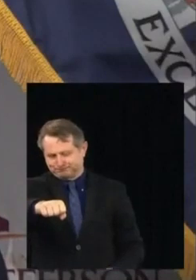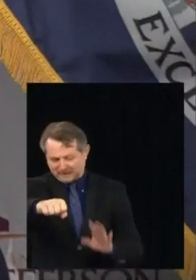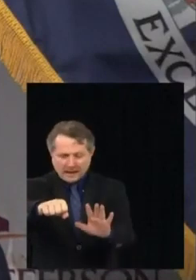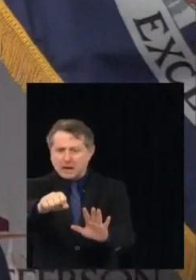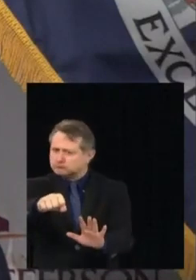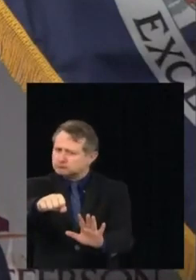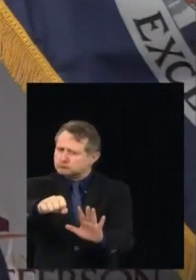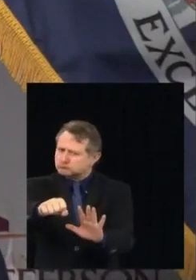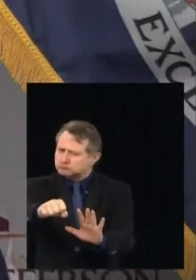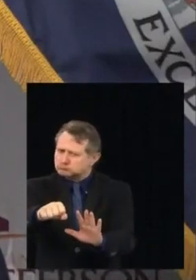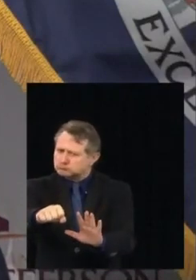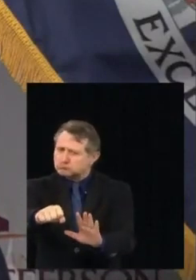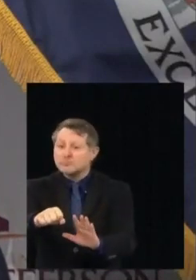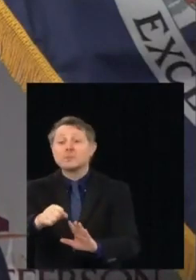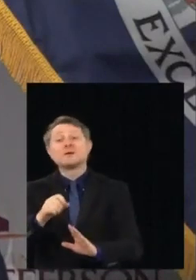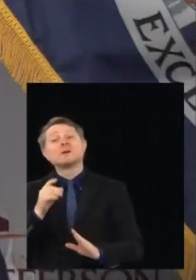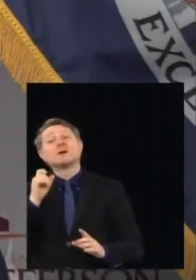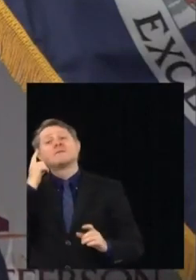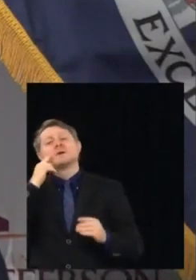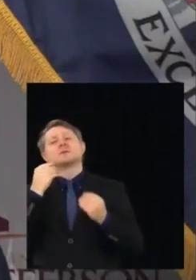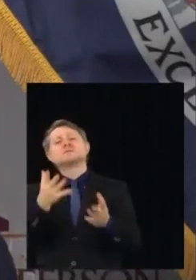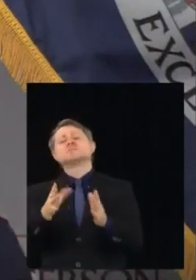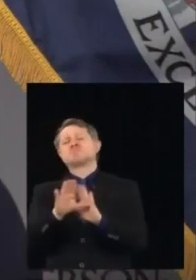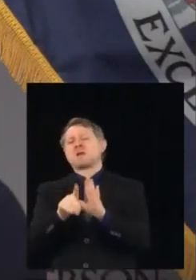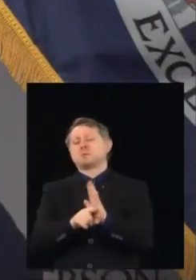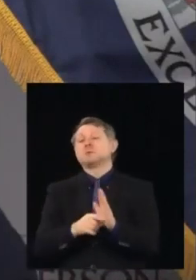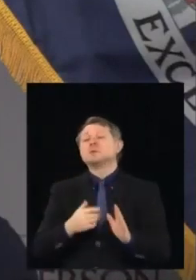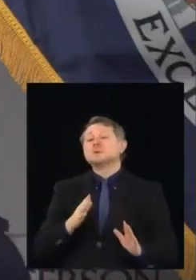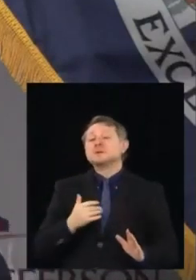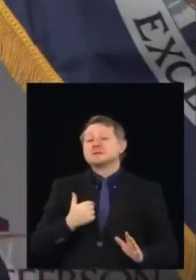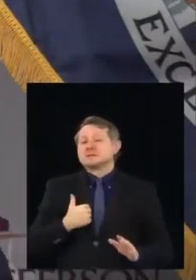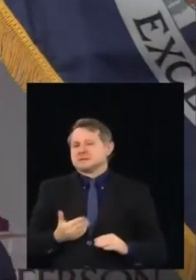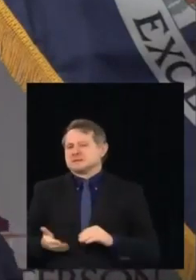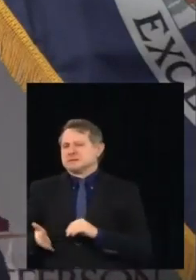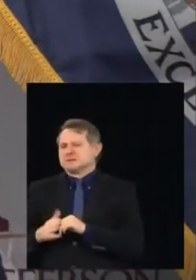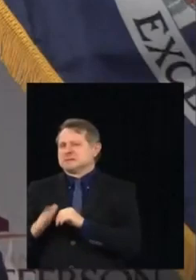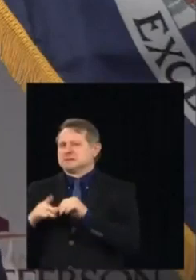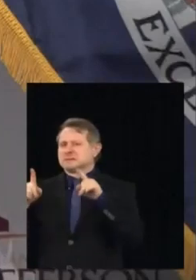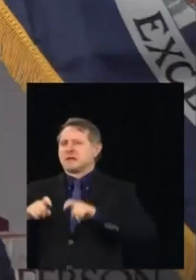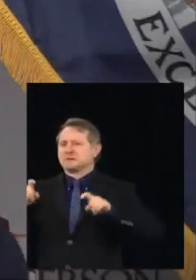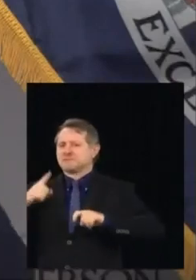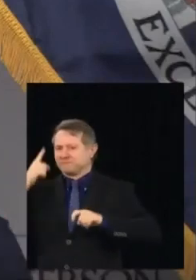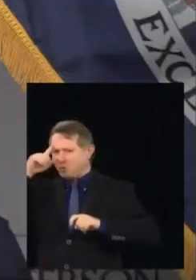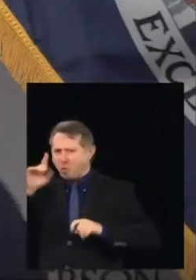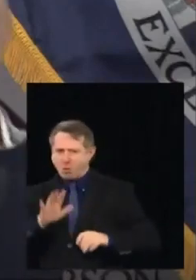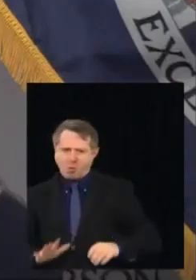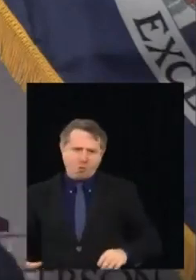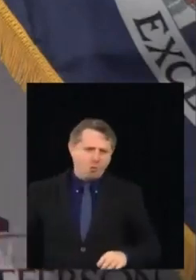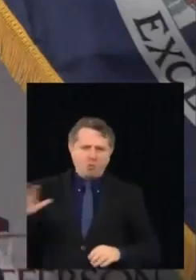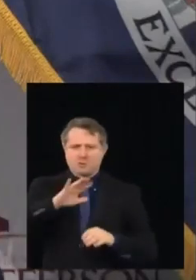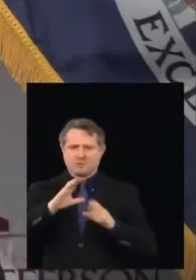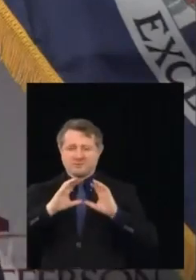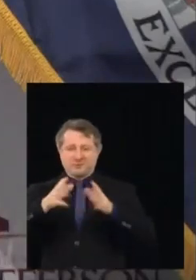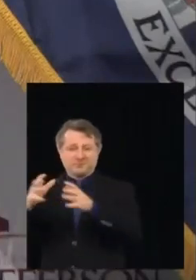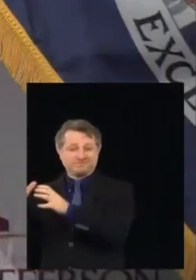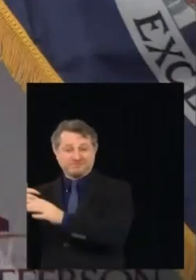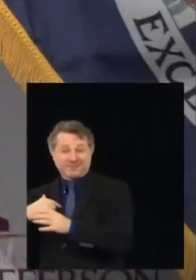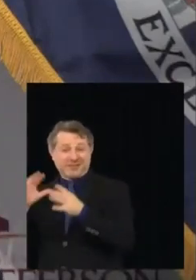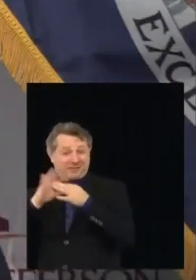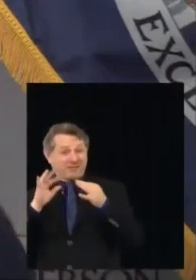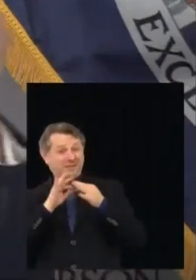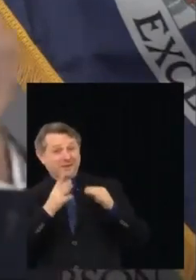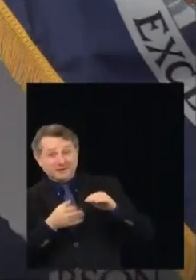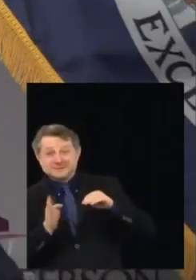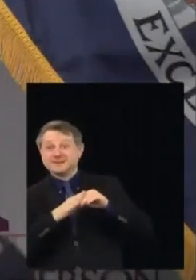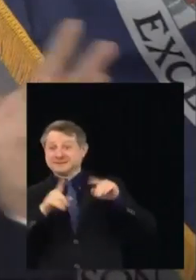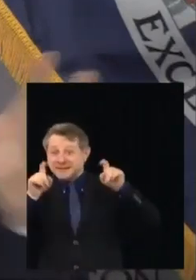context. We are ramping up testing all across the board, right? That's what everyone says, ramp up testing, ramp up testing. I'm asking for additional